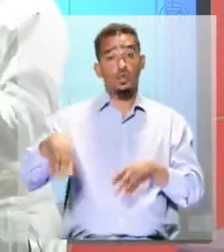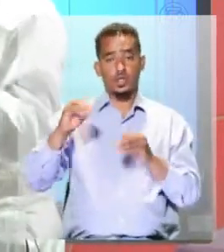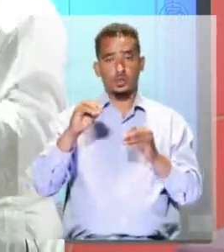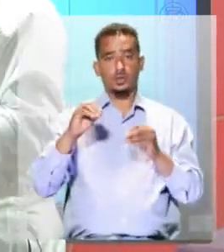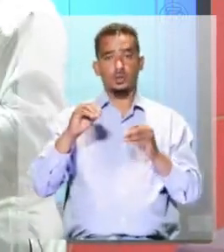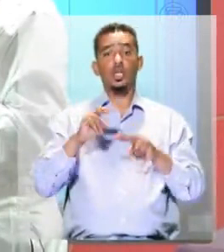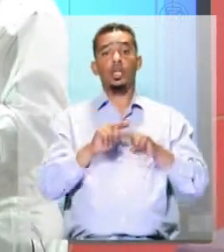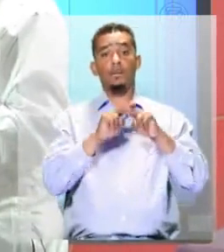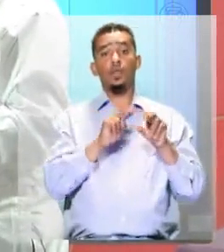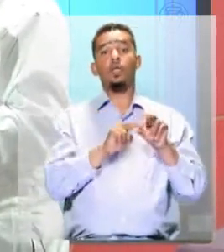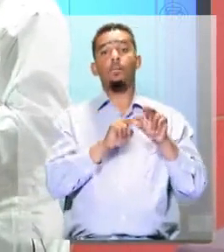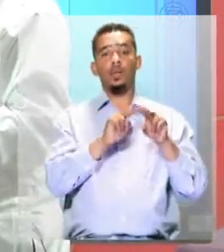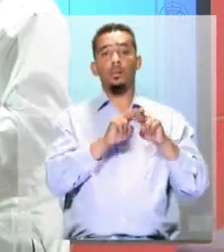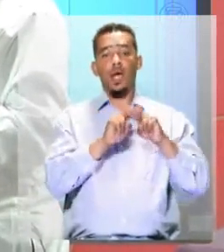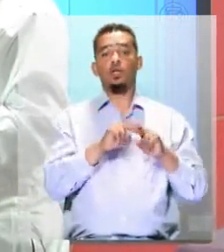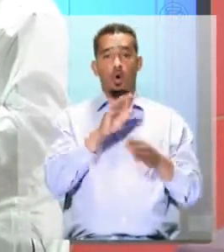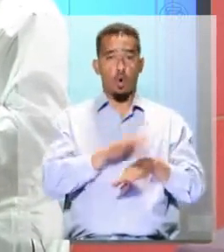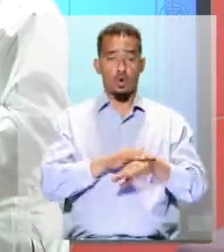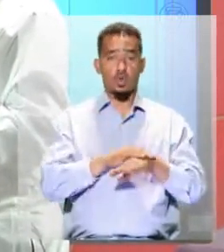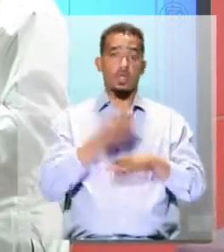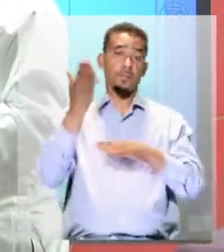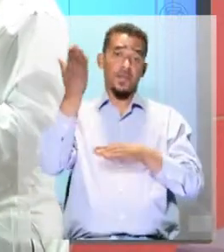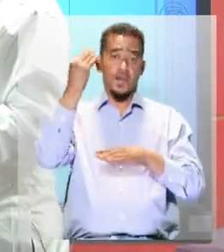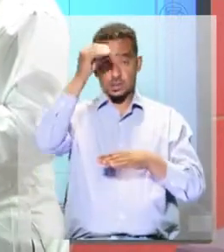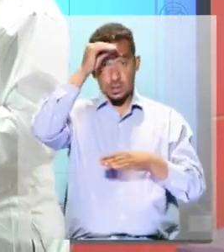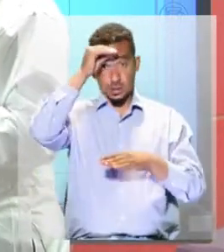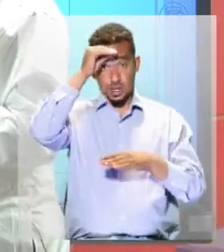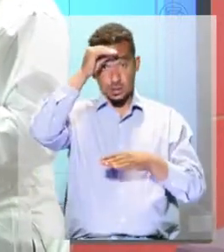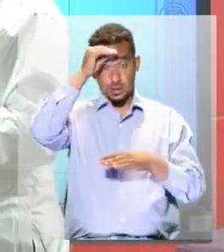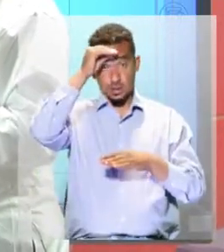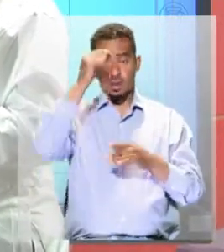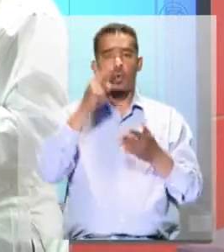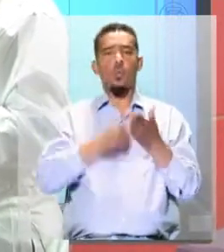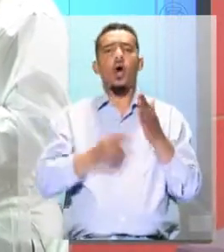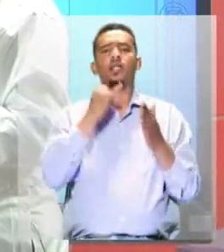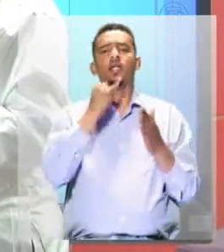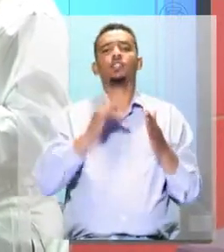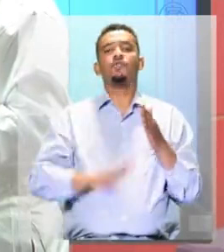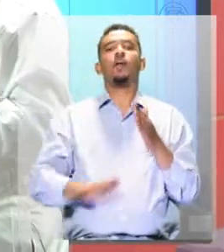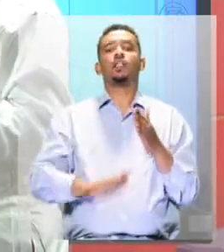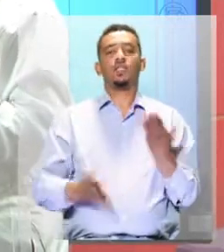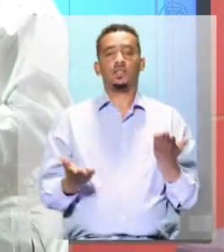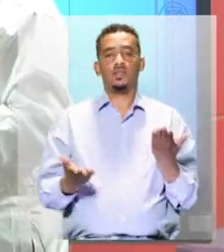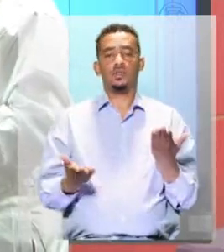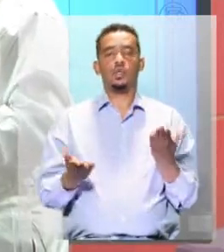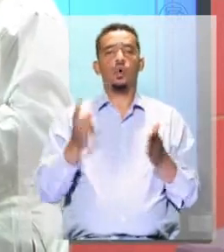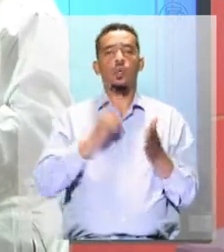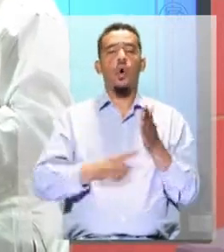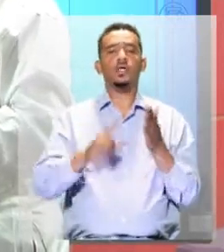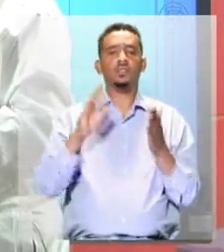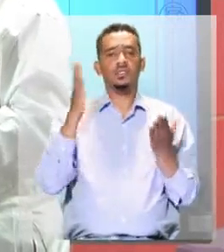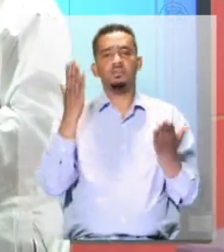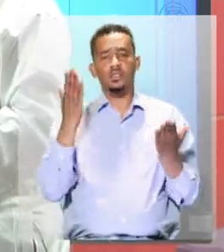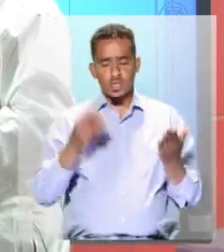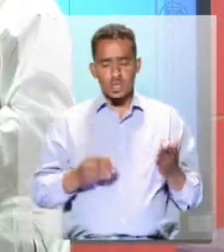students, depend on the previous session, what is fertility, what seems like fertility